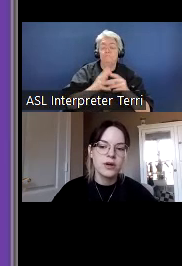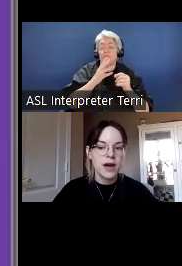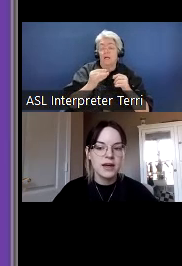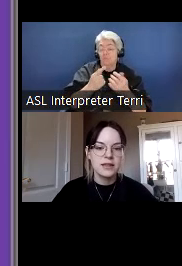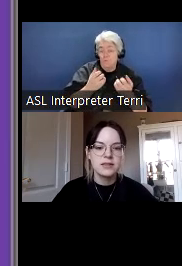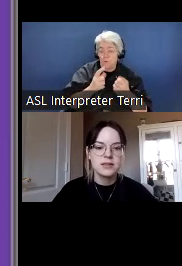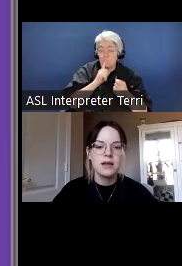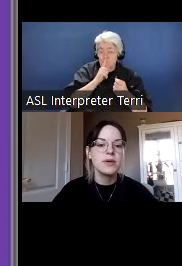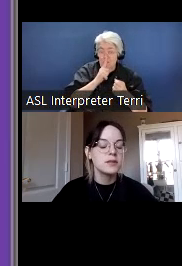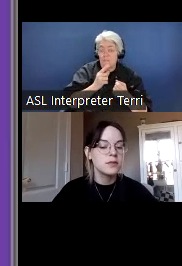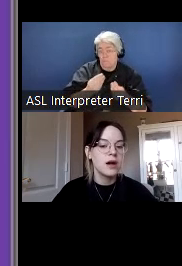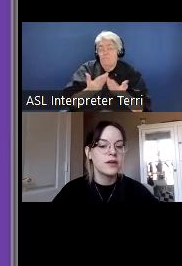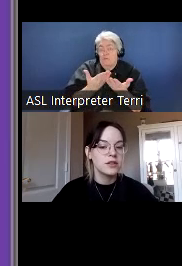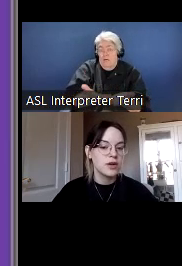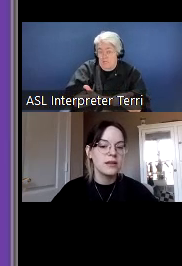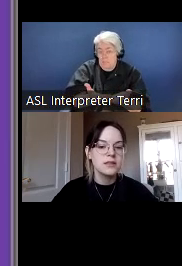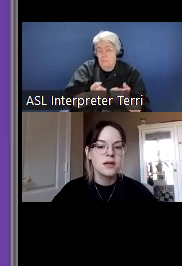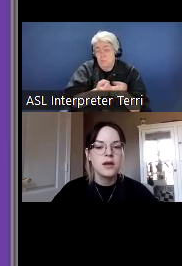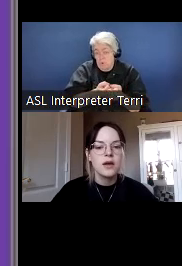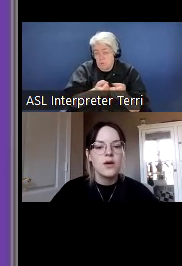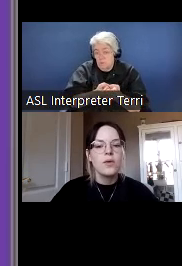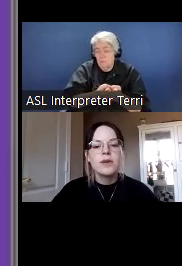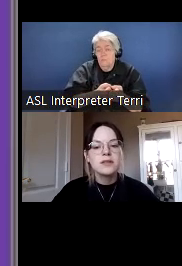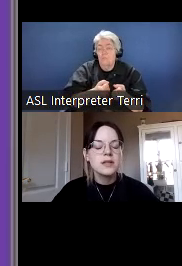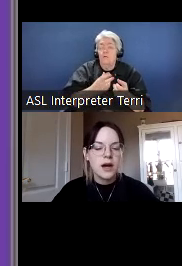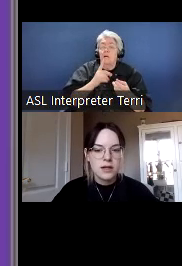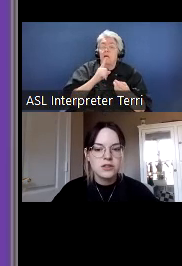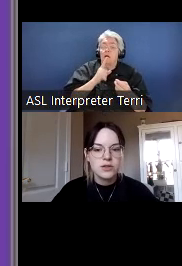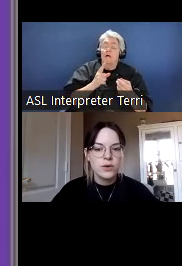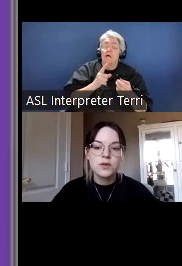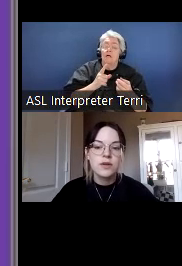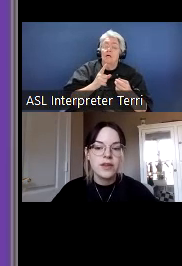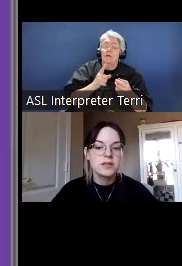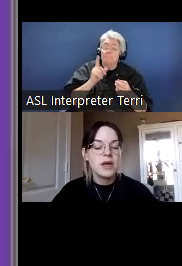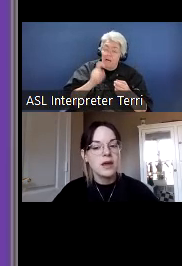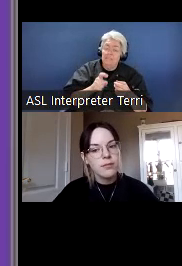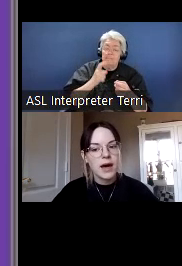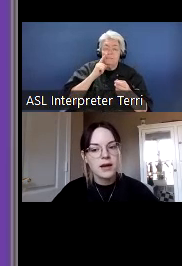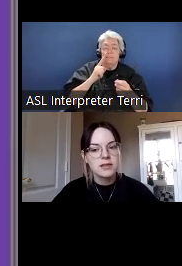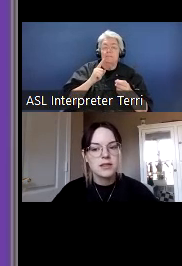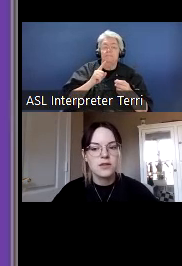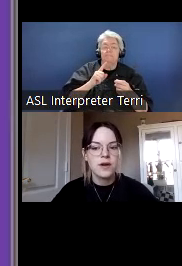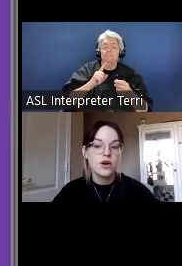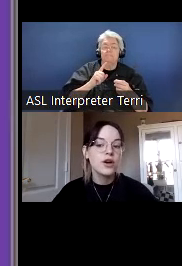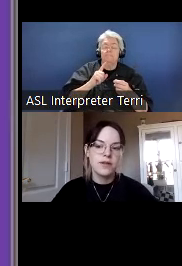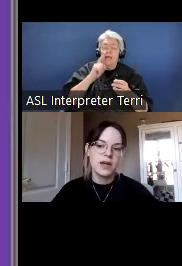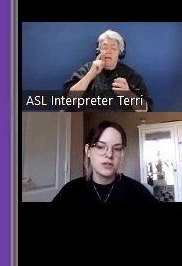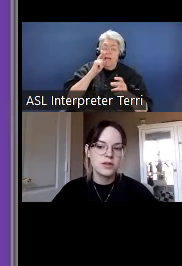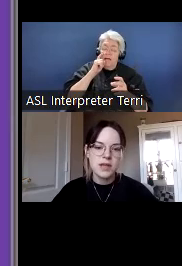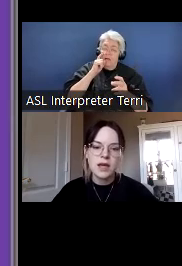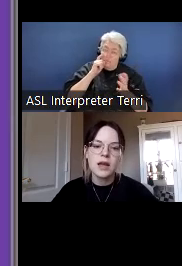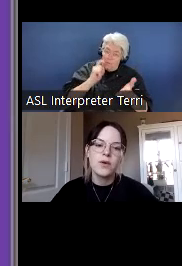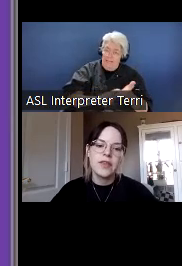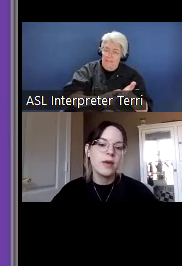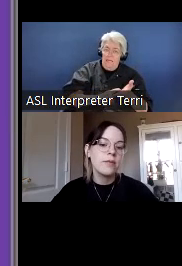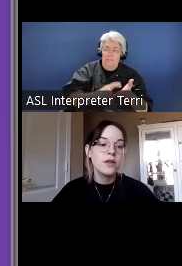provides supportive guidance and builds upon their strengths, we must acknowledge what sort of things may impact their current